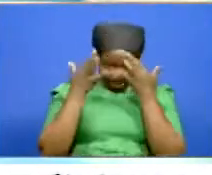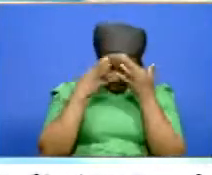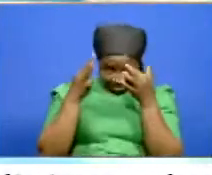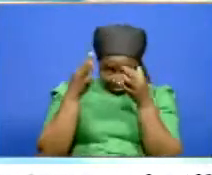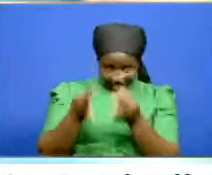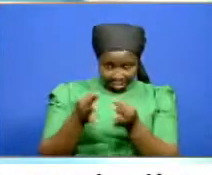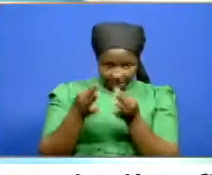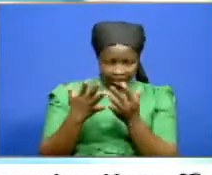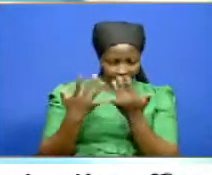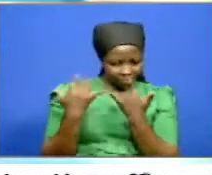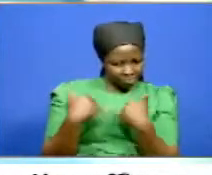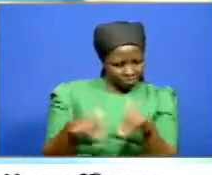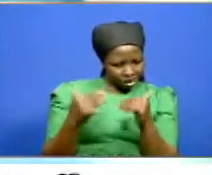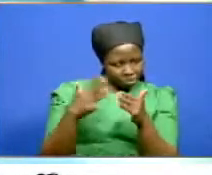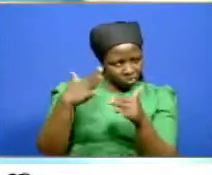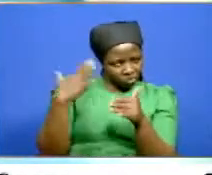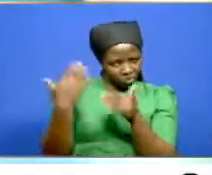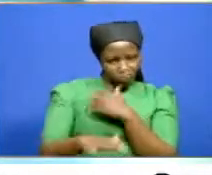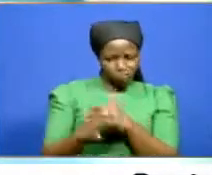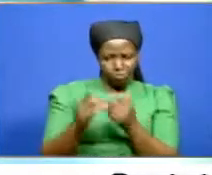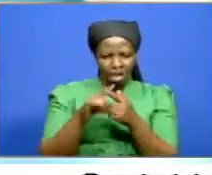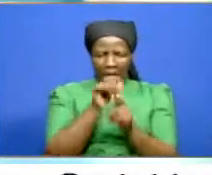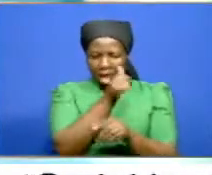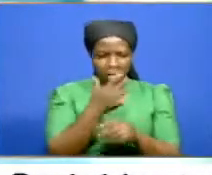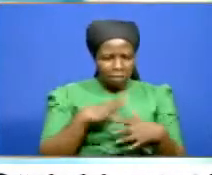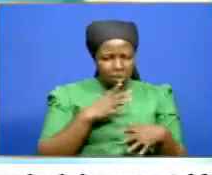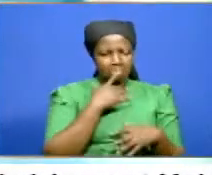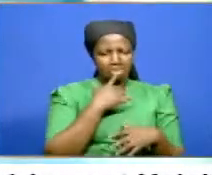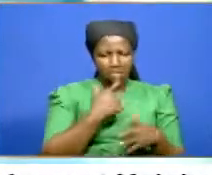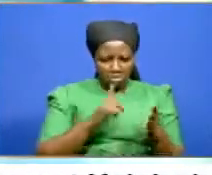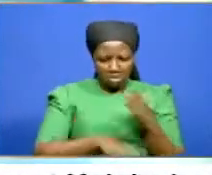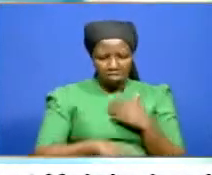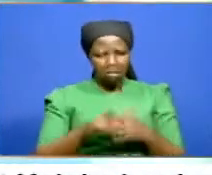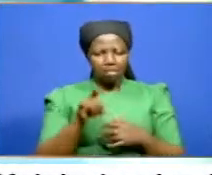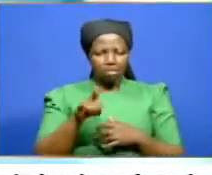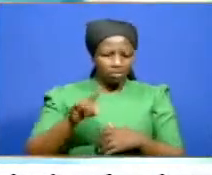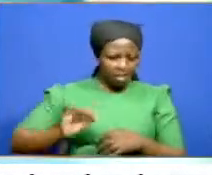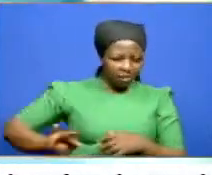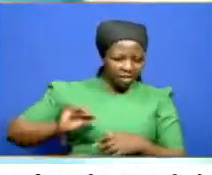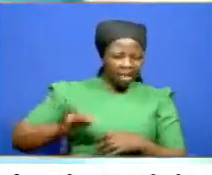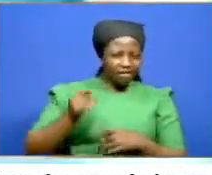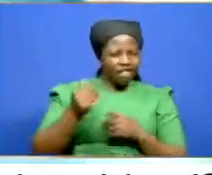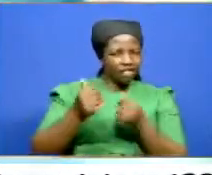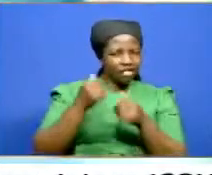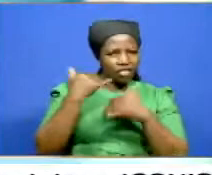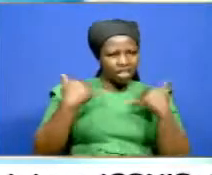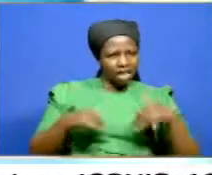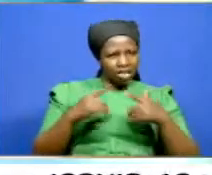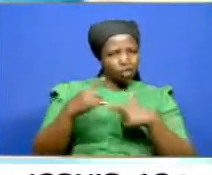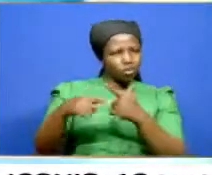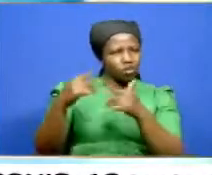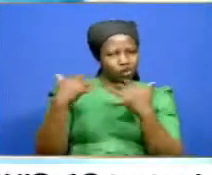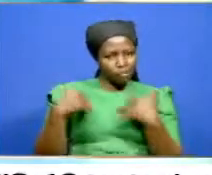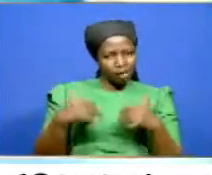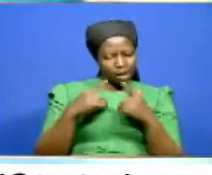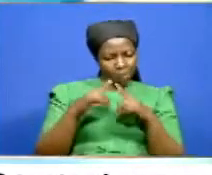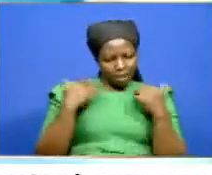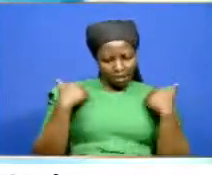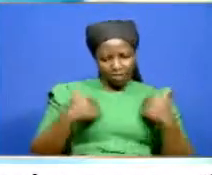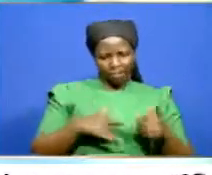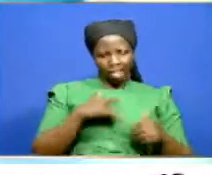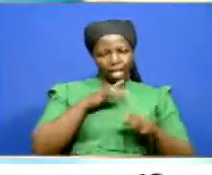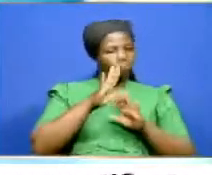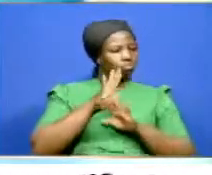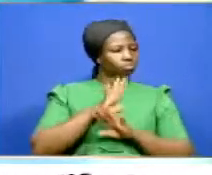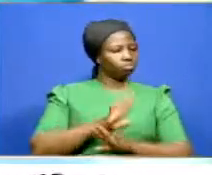have some few more years left. But to me, I was so much contented, because now I'm so much focused on grabbing all these other opportunities that